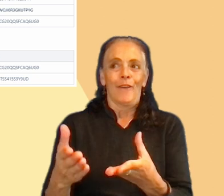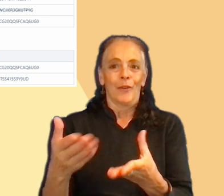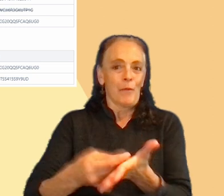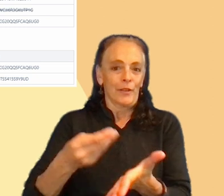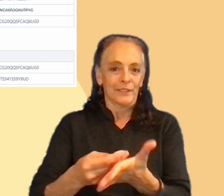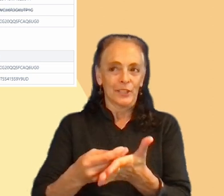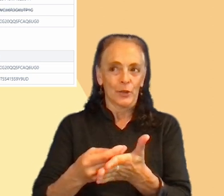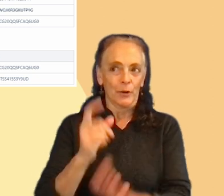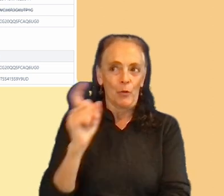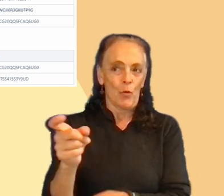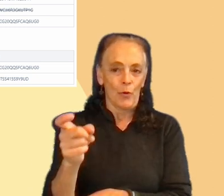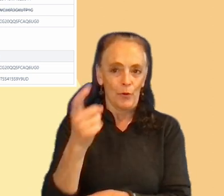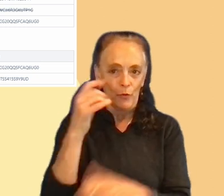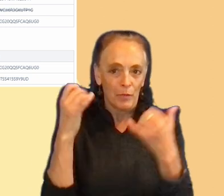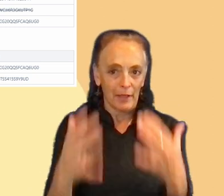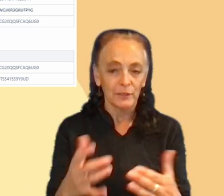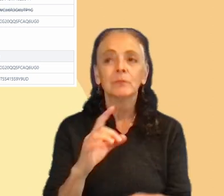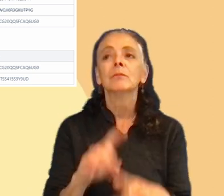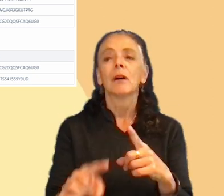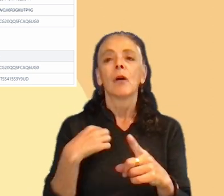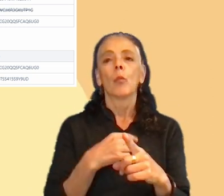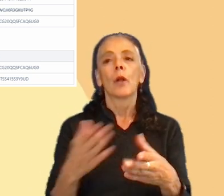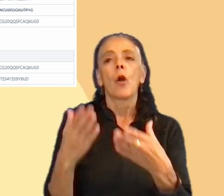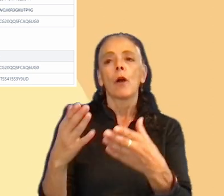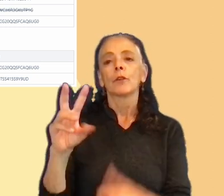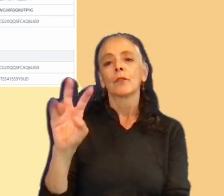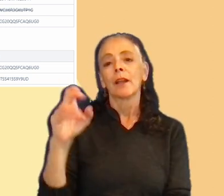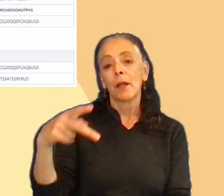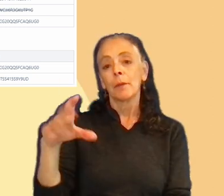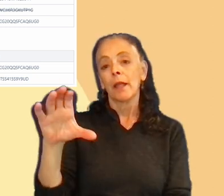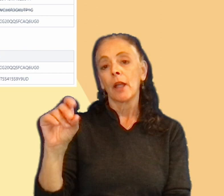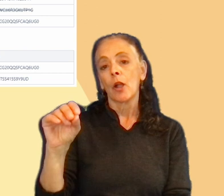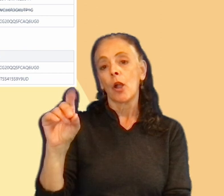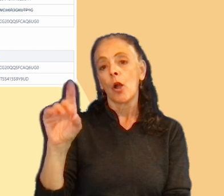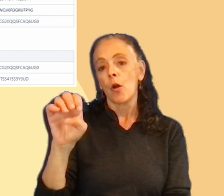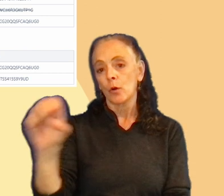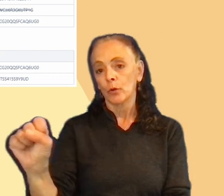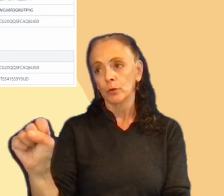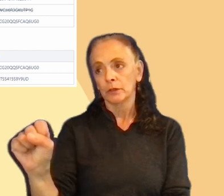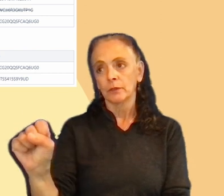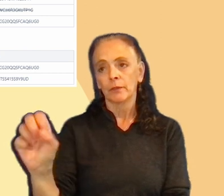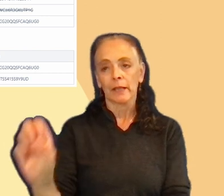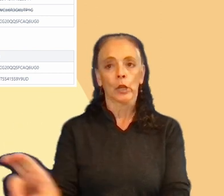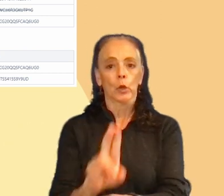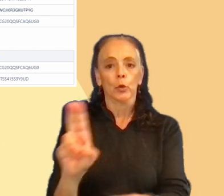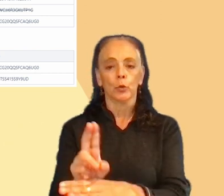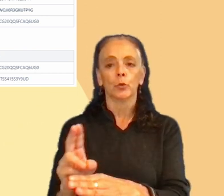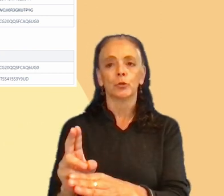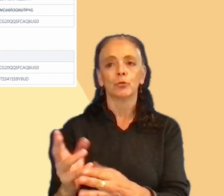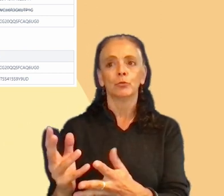reward for players but we offered vip codes that they would use to to gain one month of vip